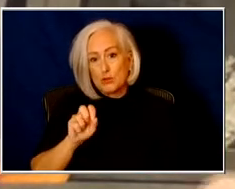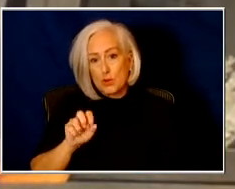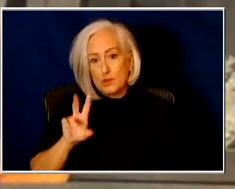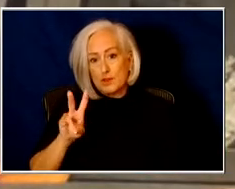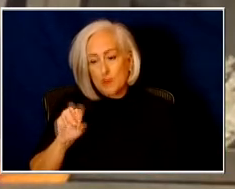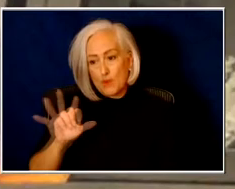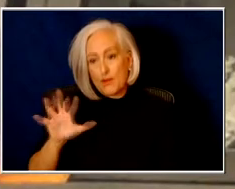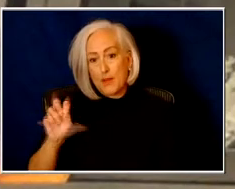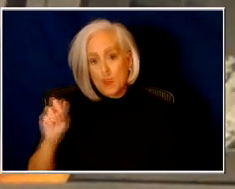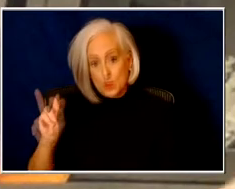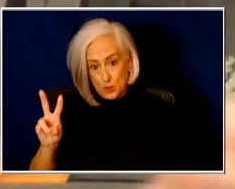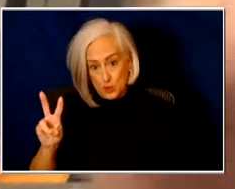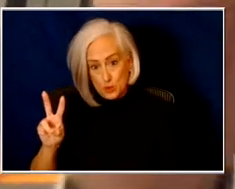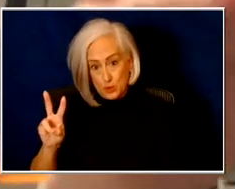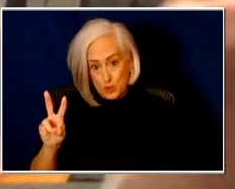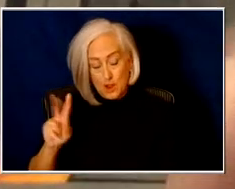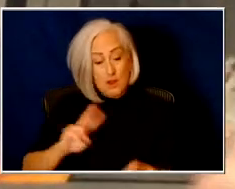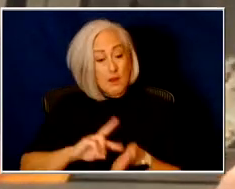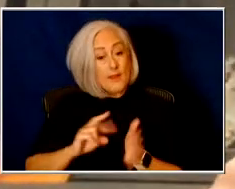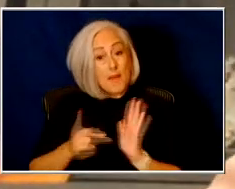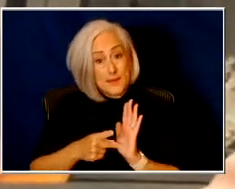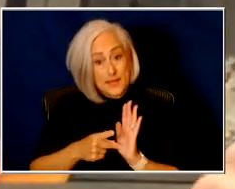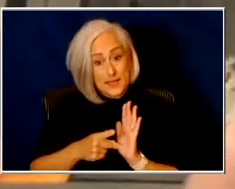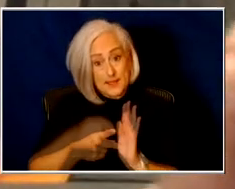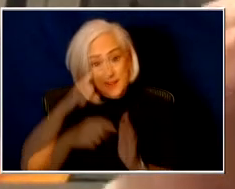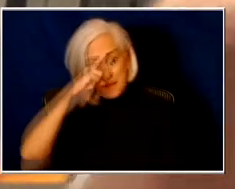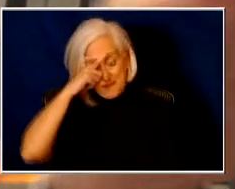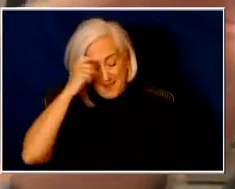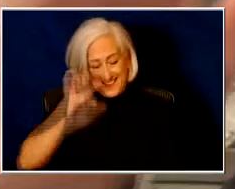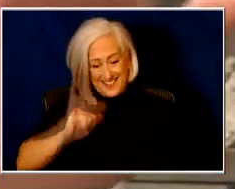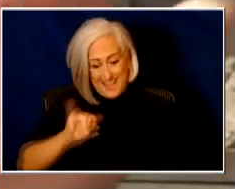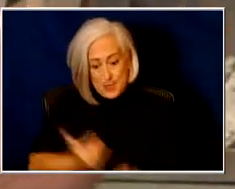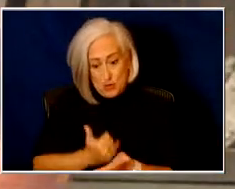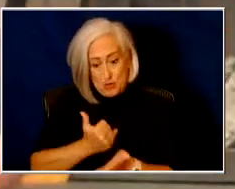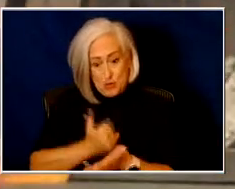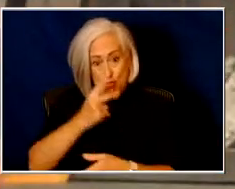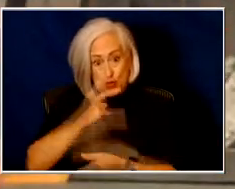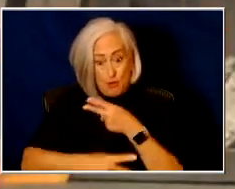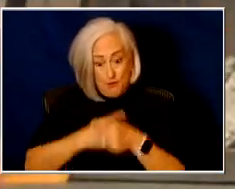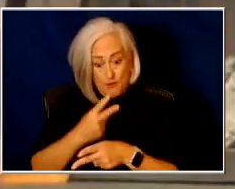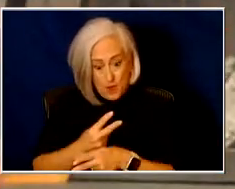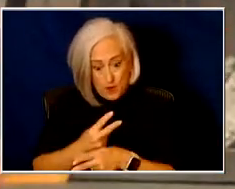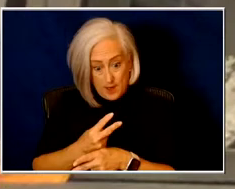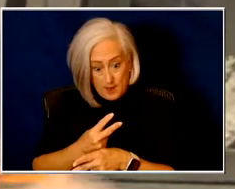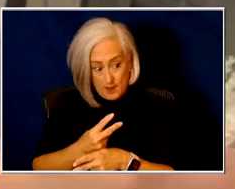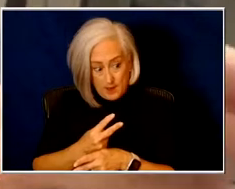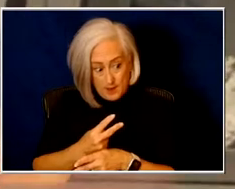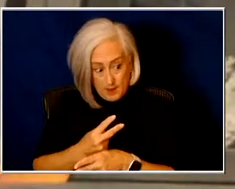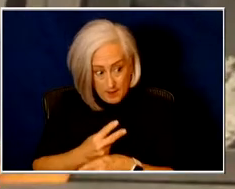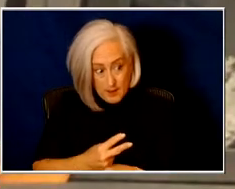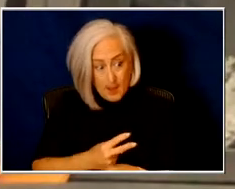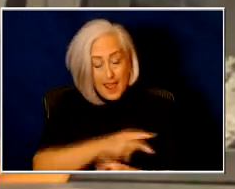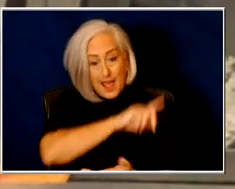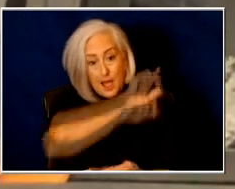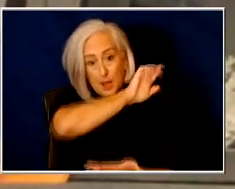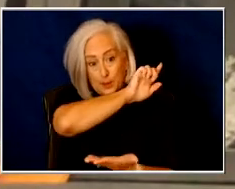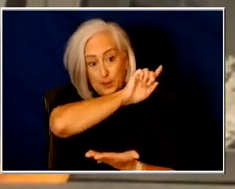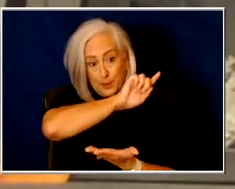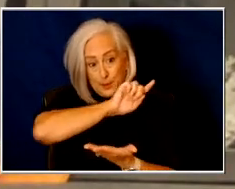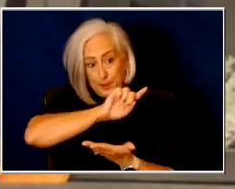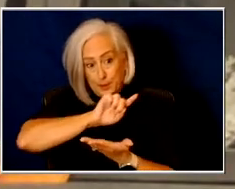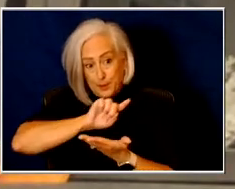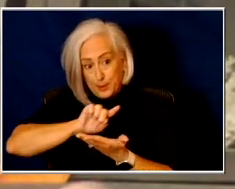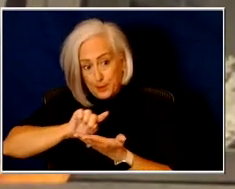meaning that because of that variant because of waning over time I will become